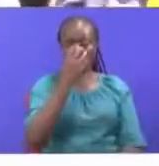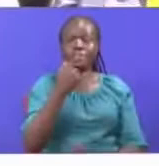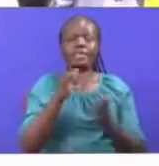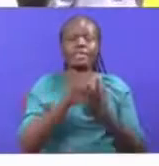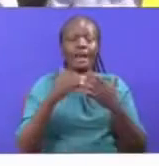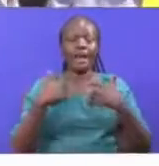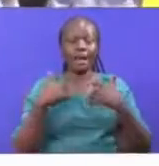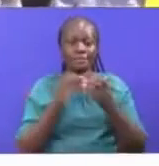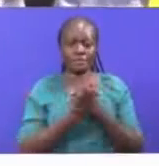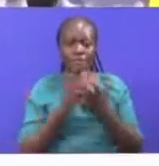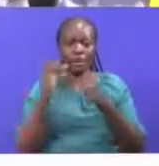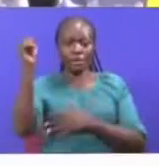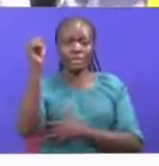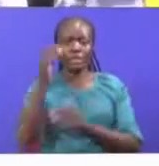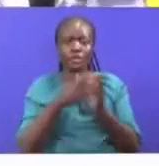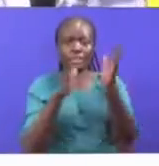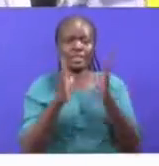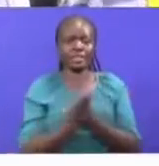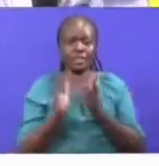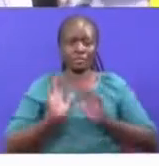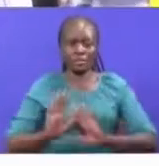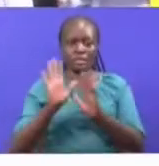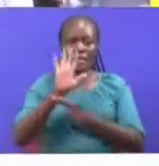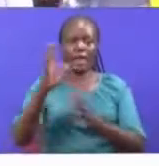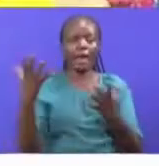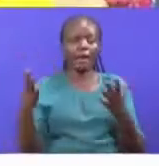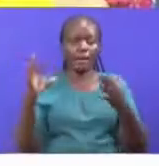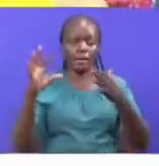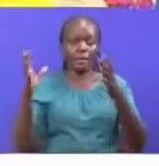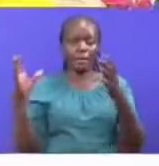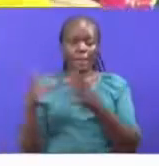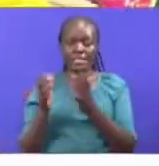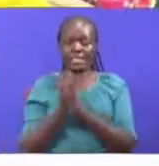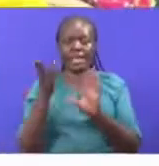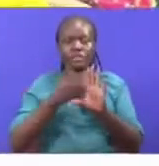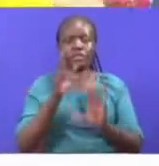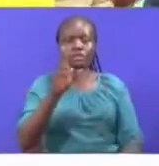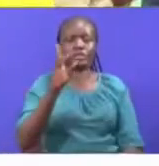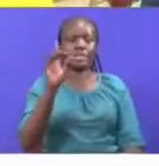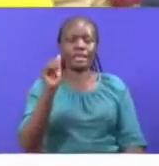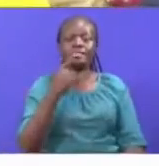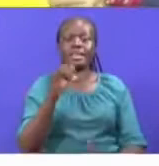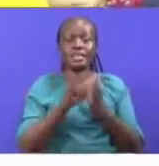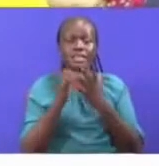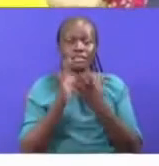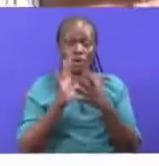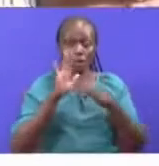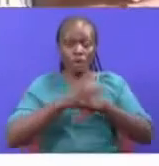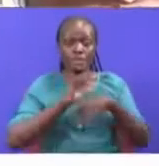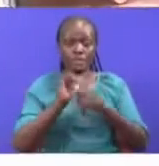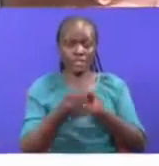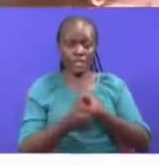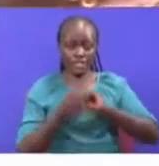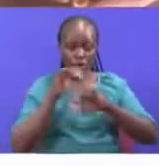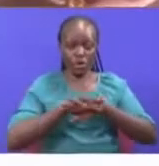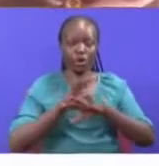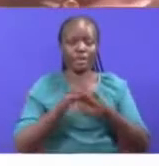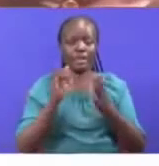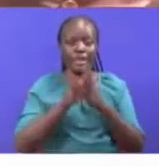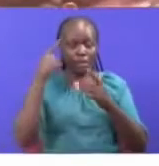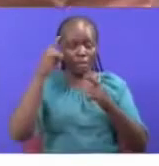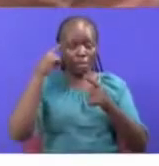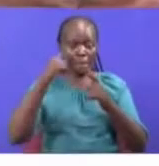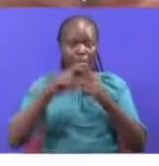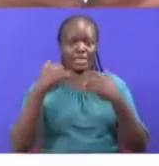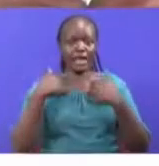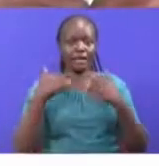political leaders to fold their parties and join UDA. Ruto now says that the U-turn on his hard stance is for the purposes of